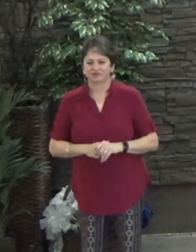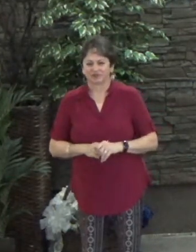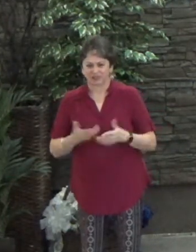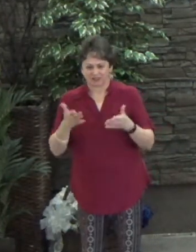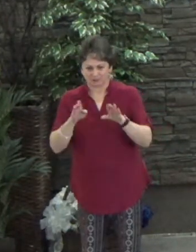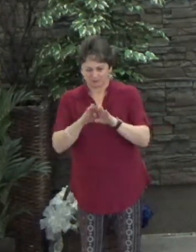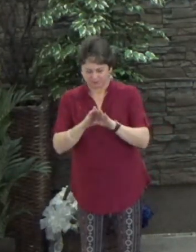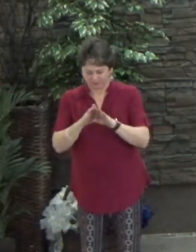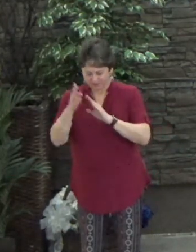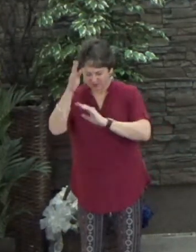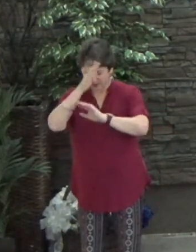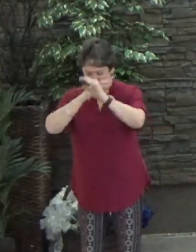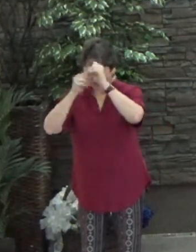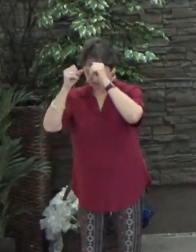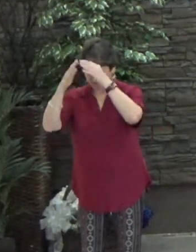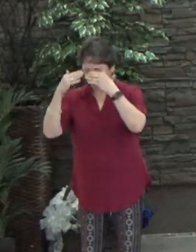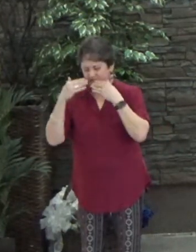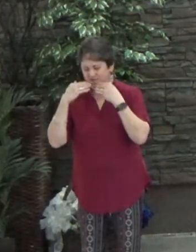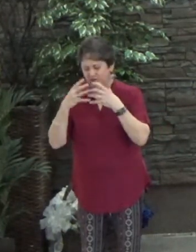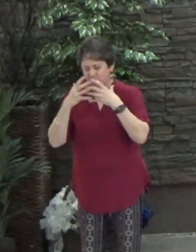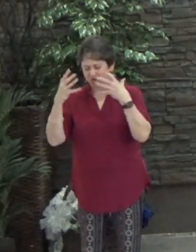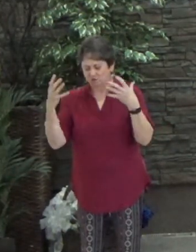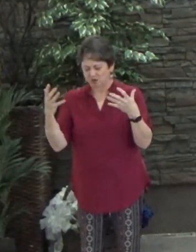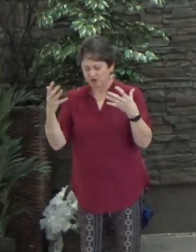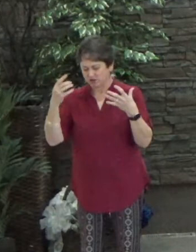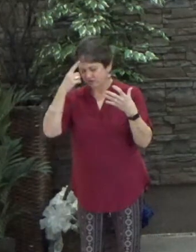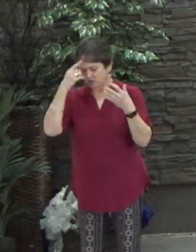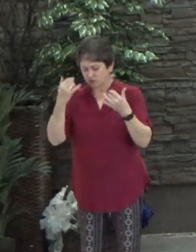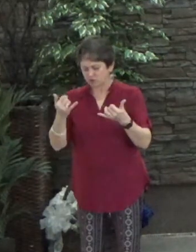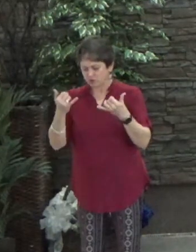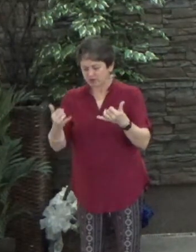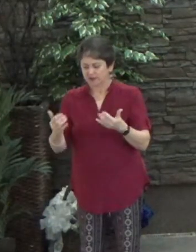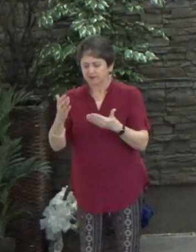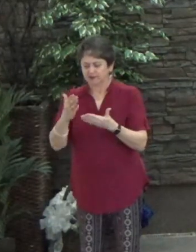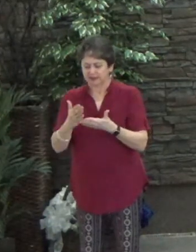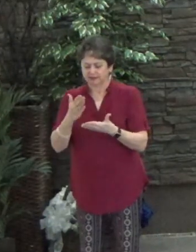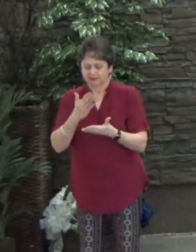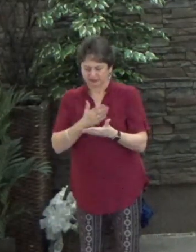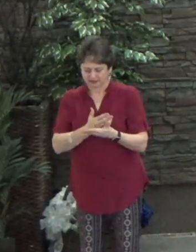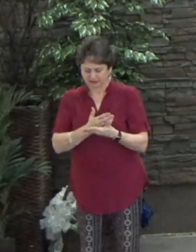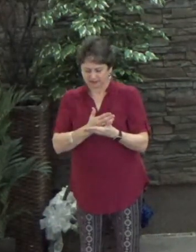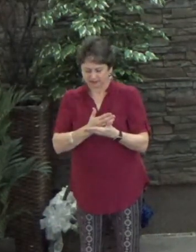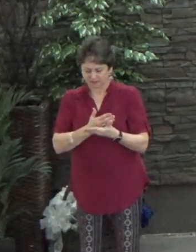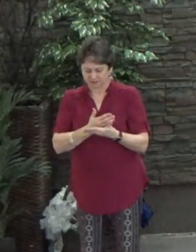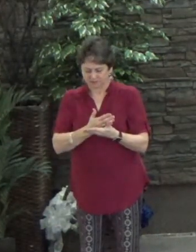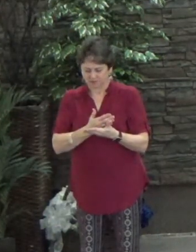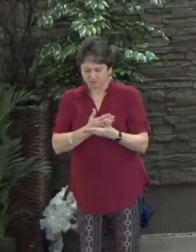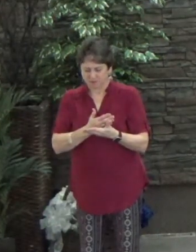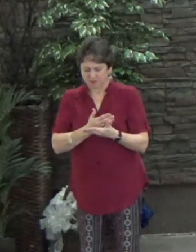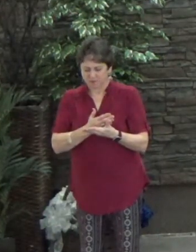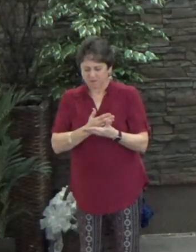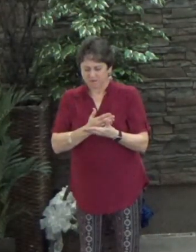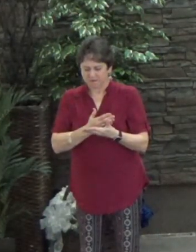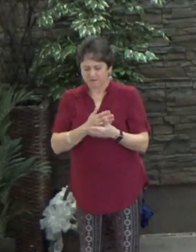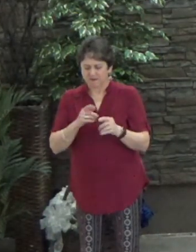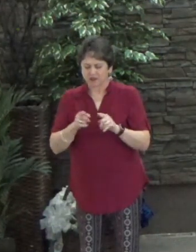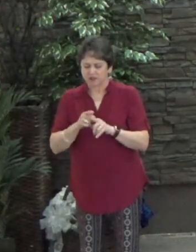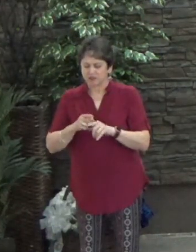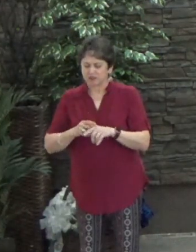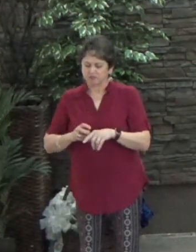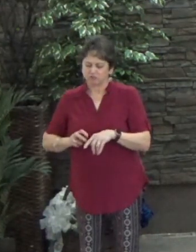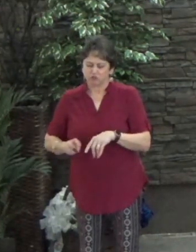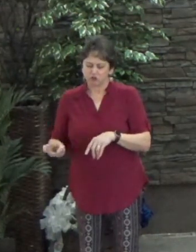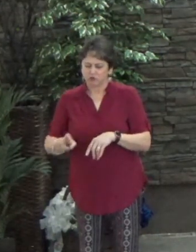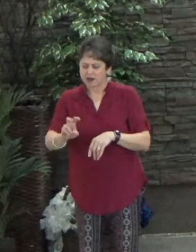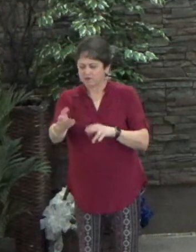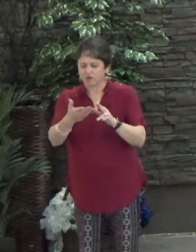Let's close. Heavenly Father, thank you so much for today's lesson. As we travel through our lives, we